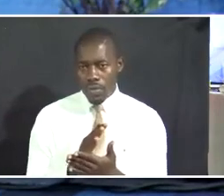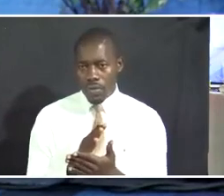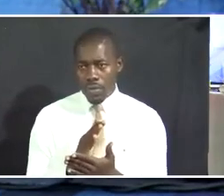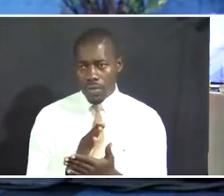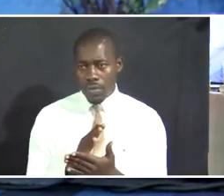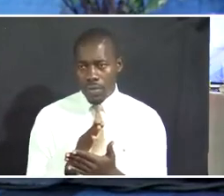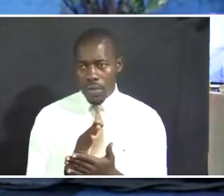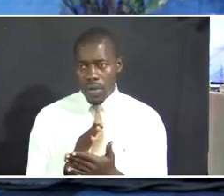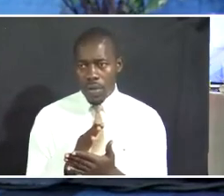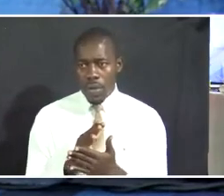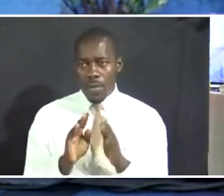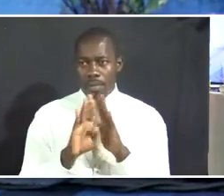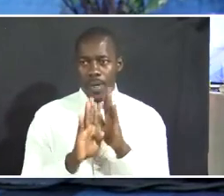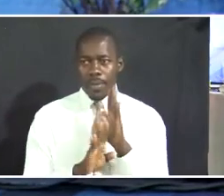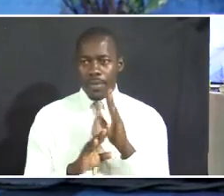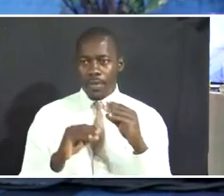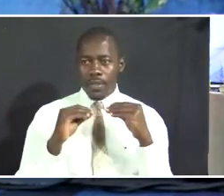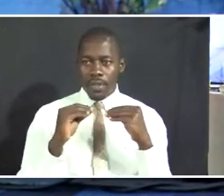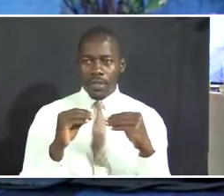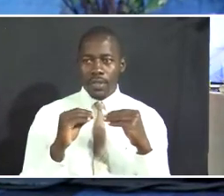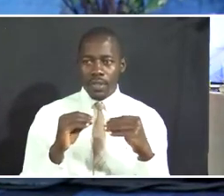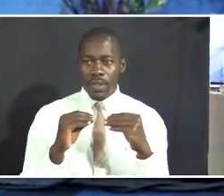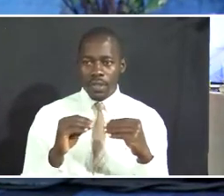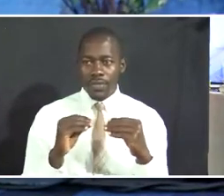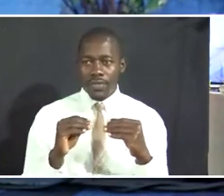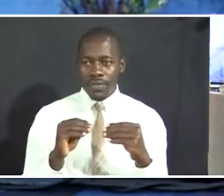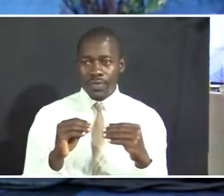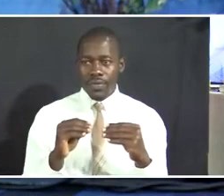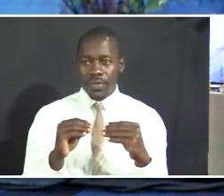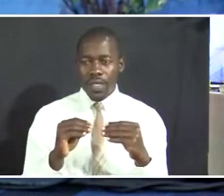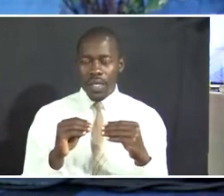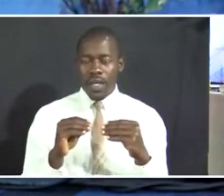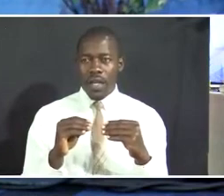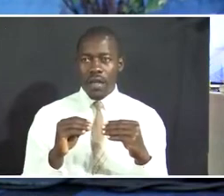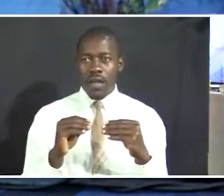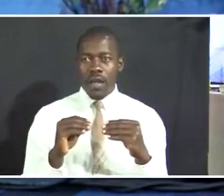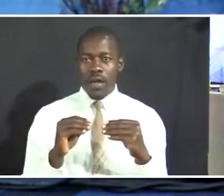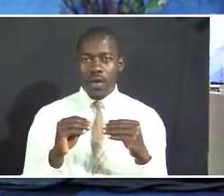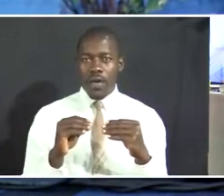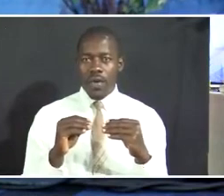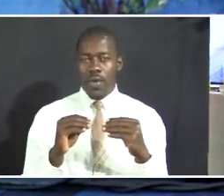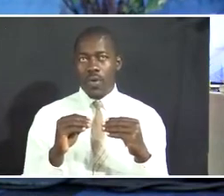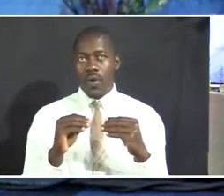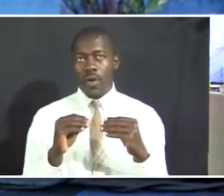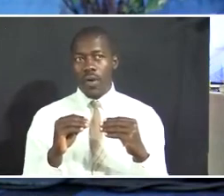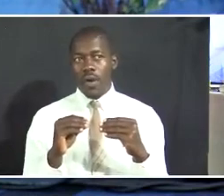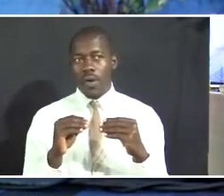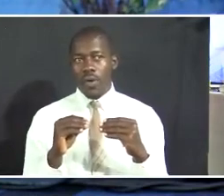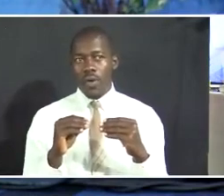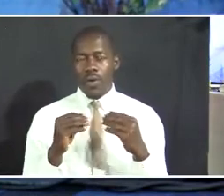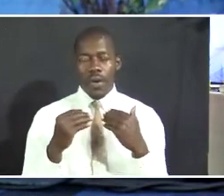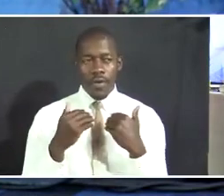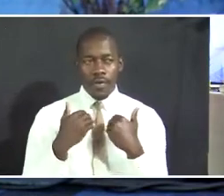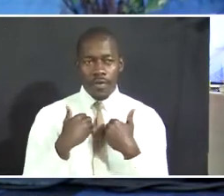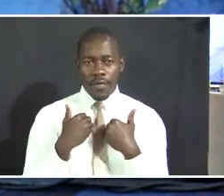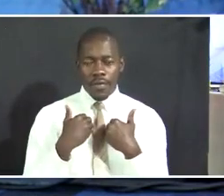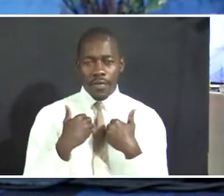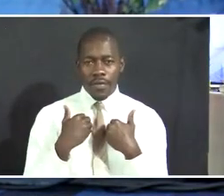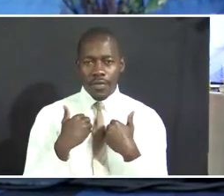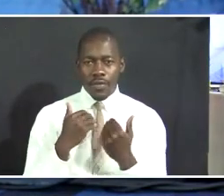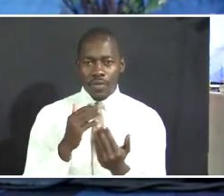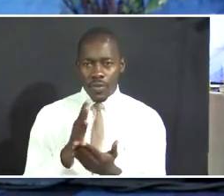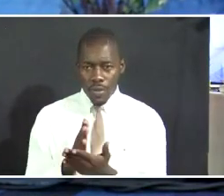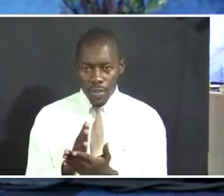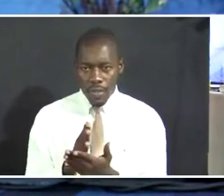one step. There is also the feeling in the world that there is what's called relative truth. And there